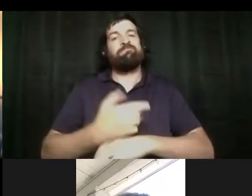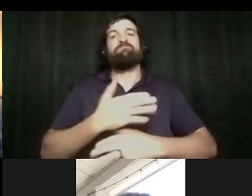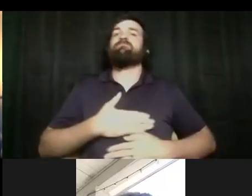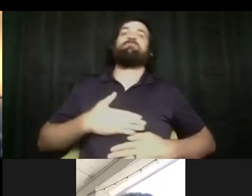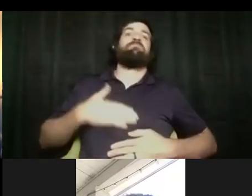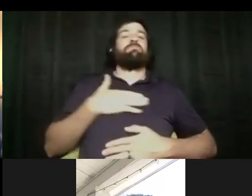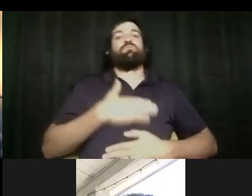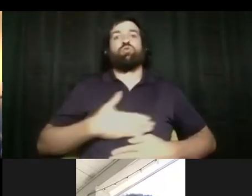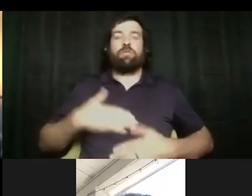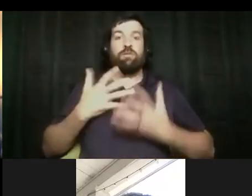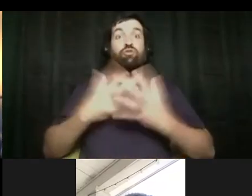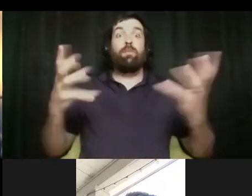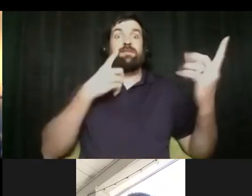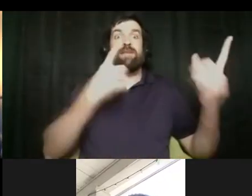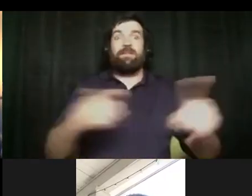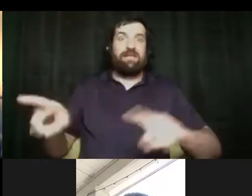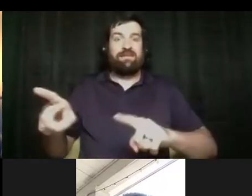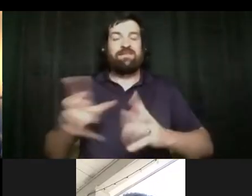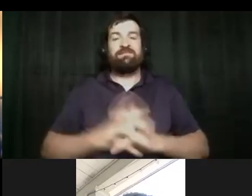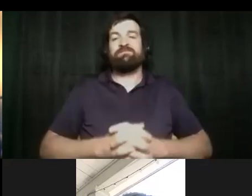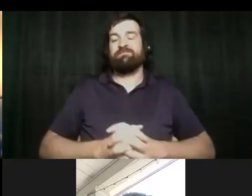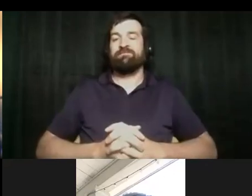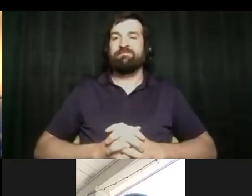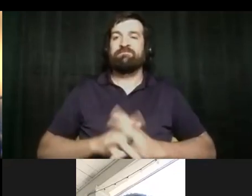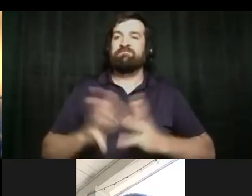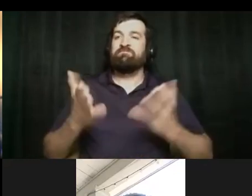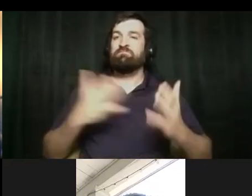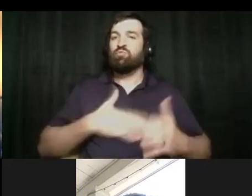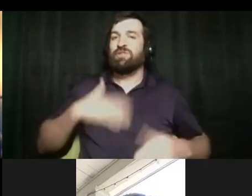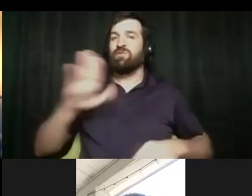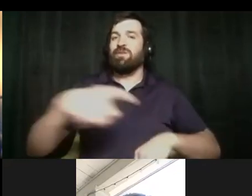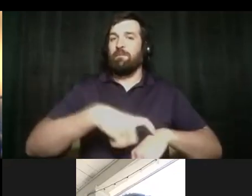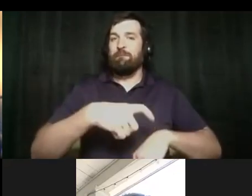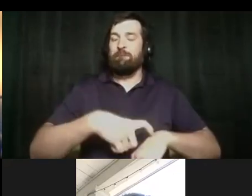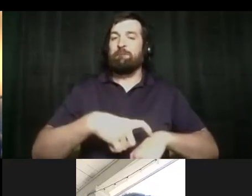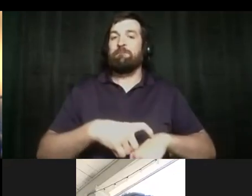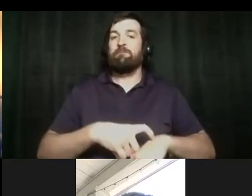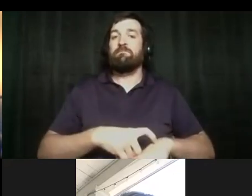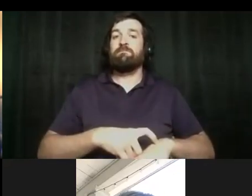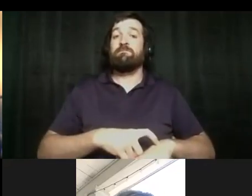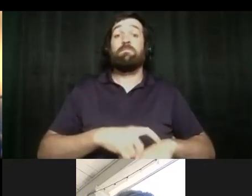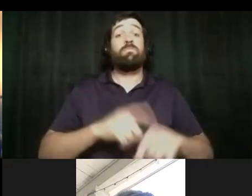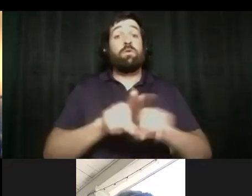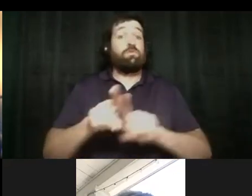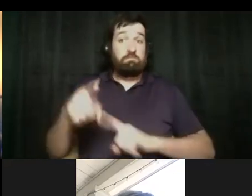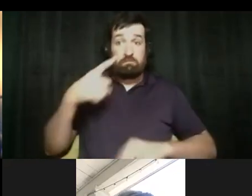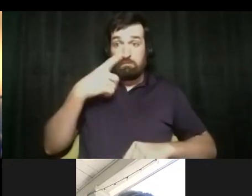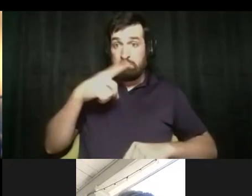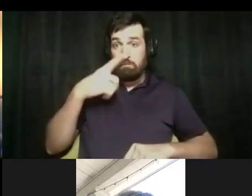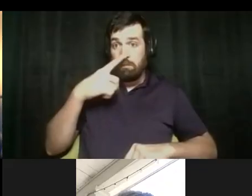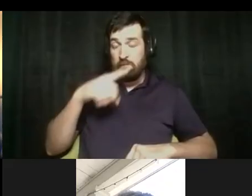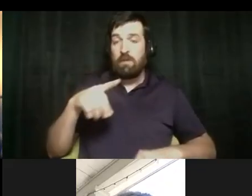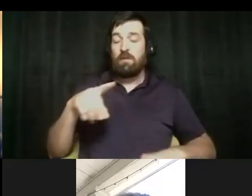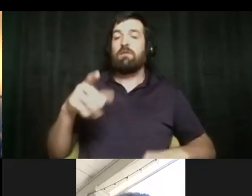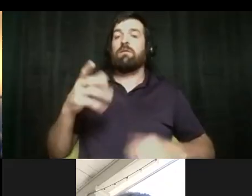with so much going on. I just certainly appreciate your time. And I'd also, if you don't mind, Dr. Comninellis, like